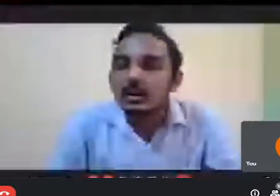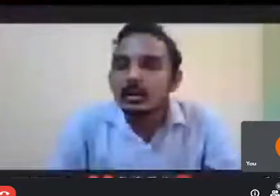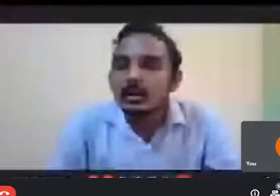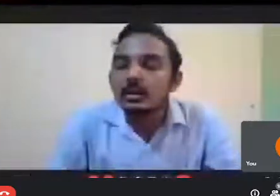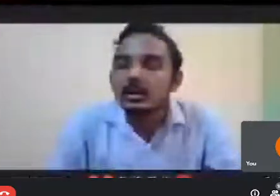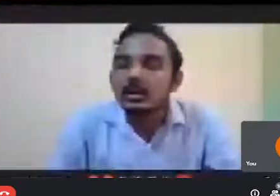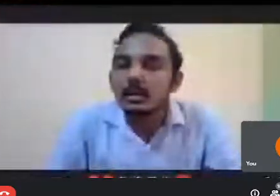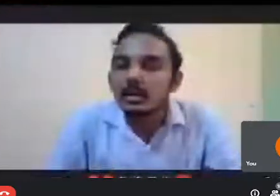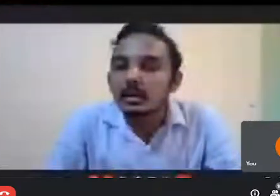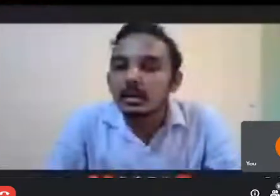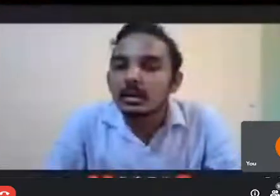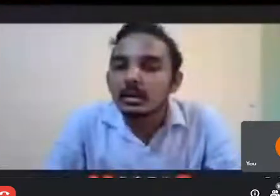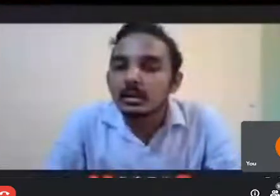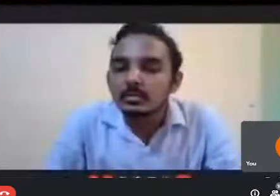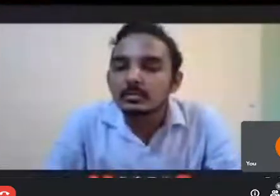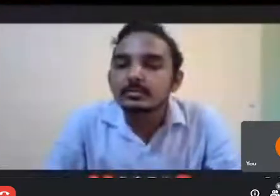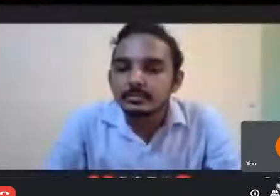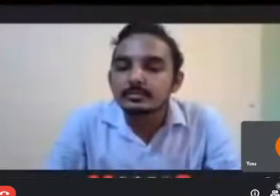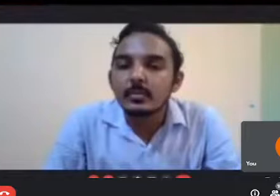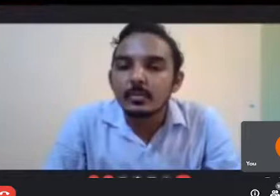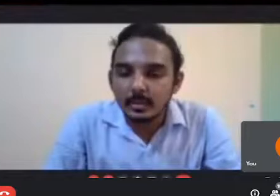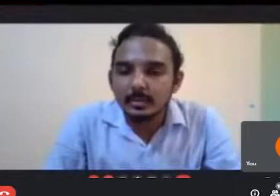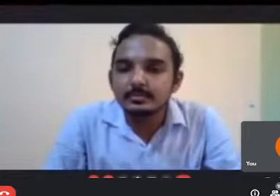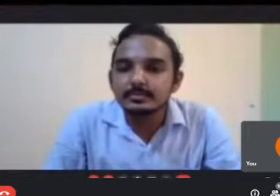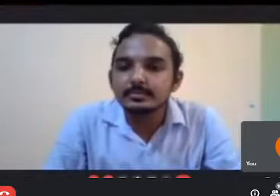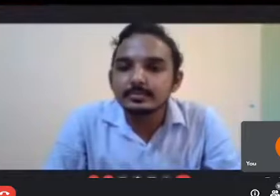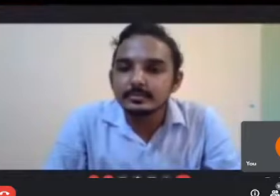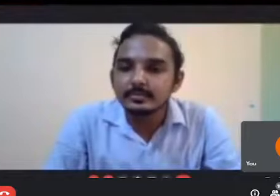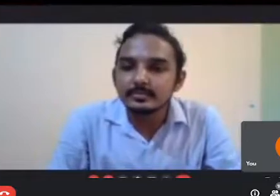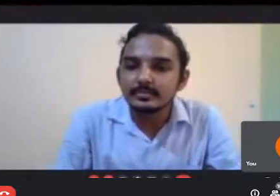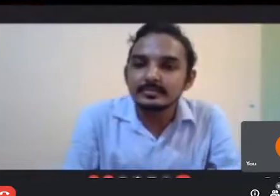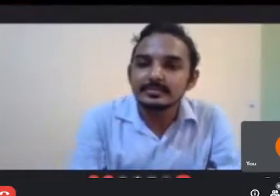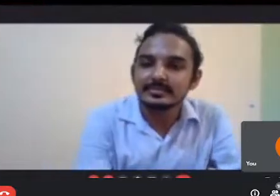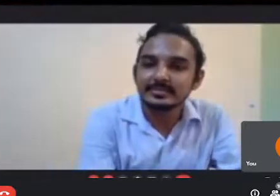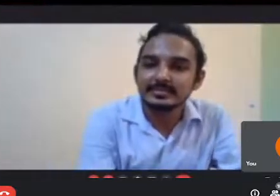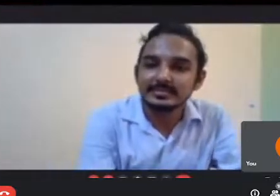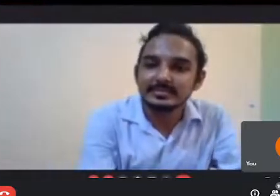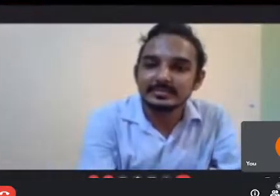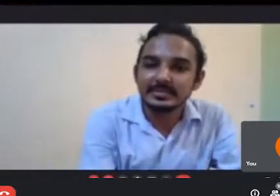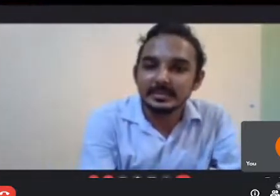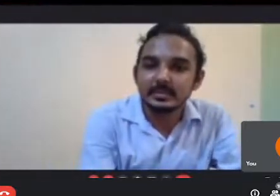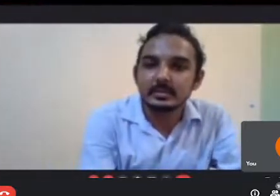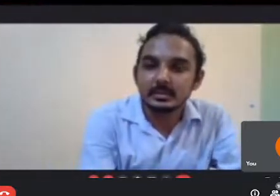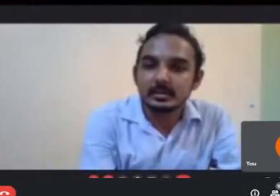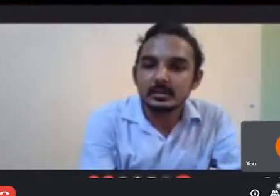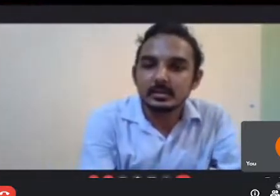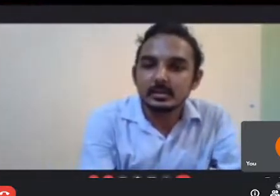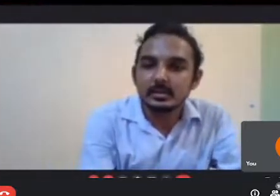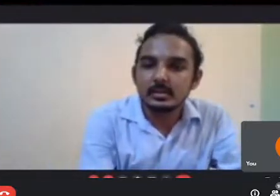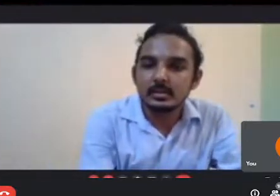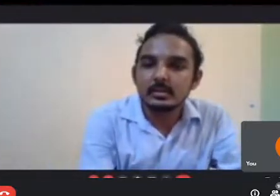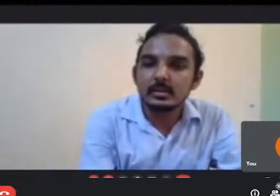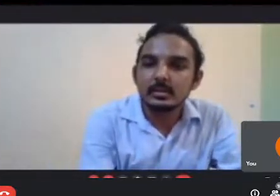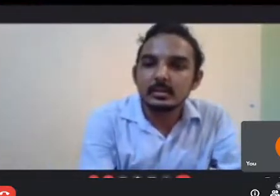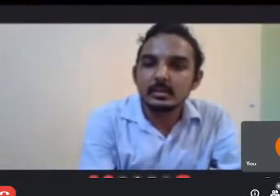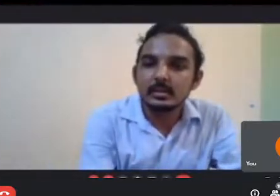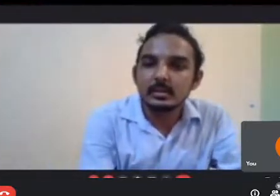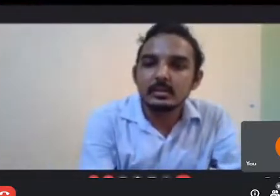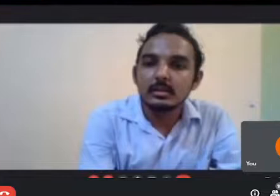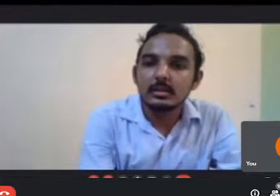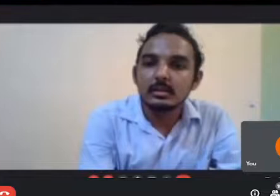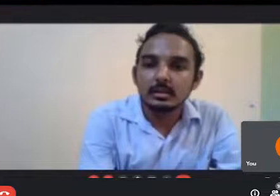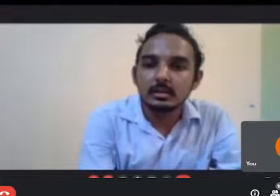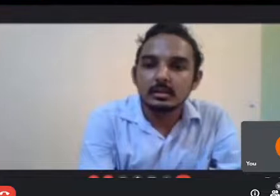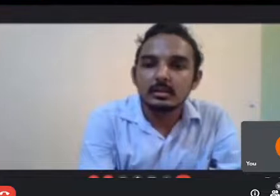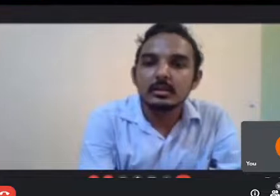while teaching other languages like Hindi, Tamil, Malayalam, or some other language, because we are still using the multimodal. So same kind of